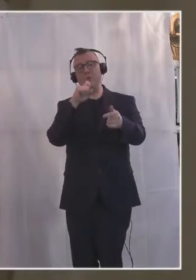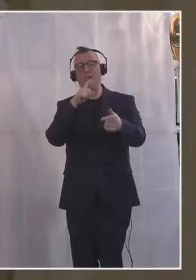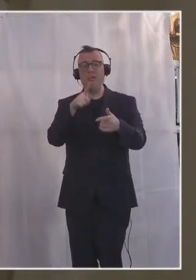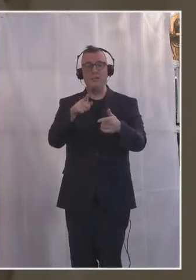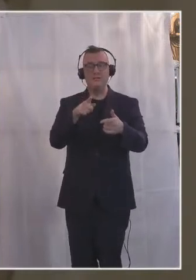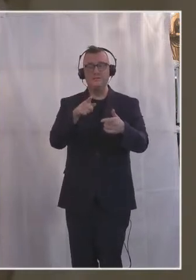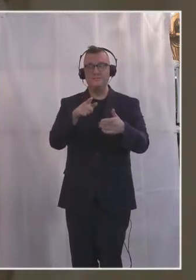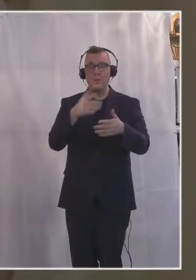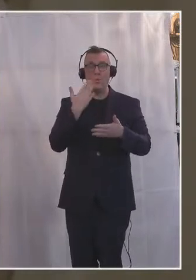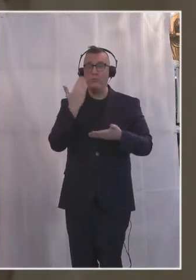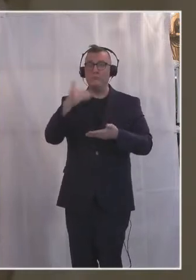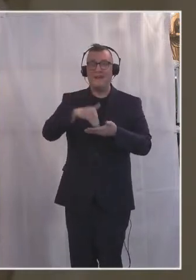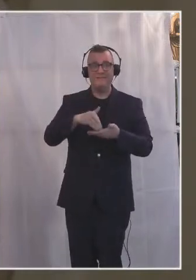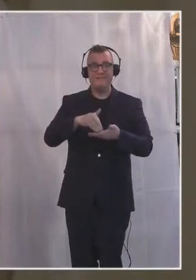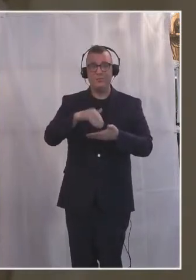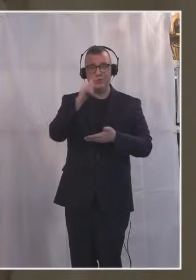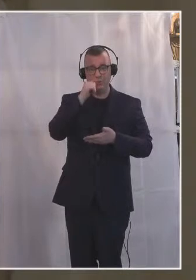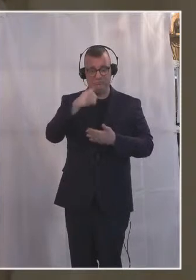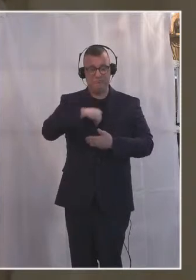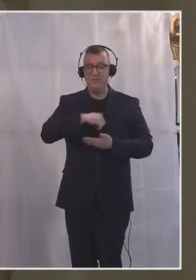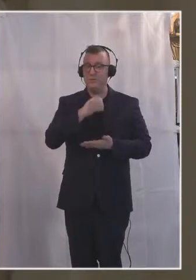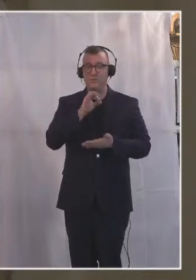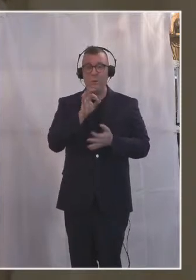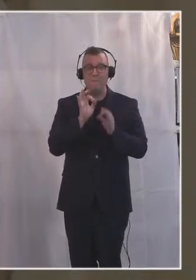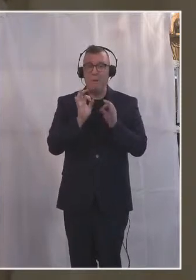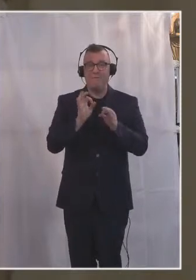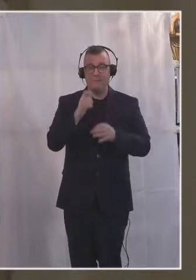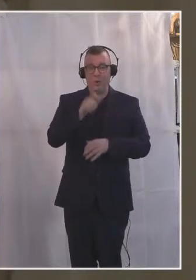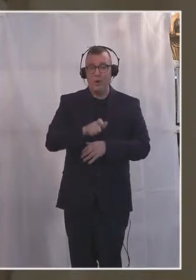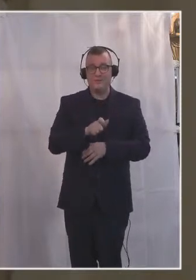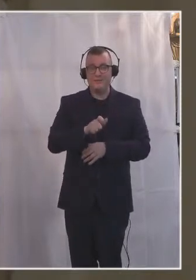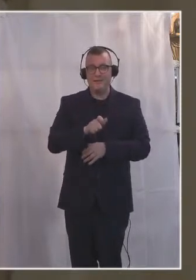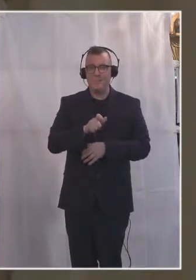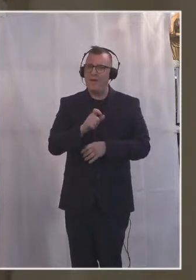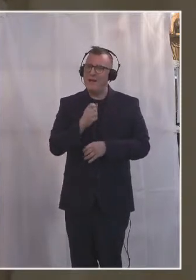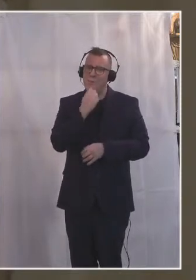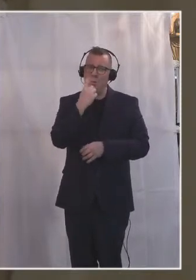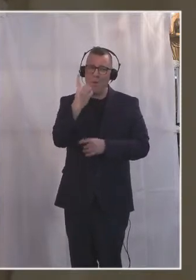now, but showing up anyway is the most important step.